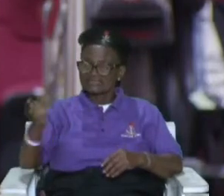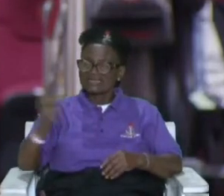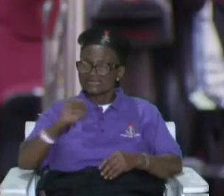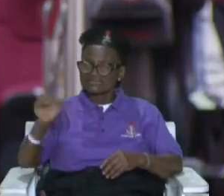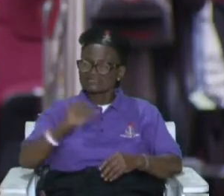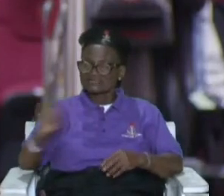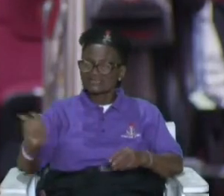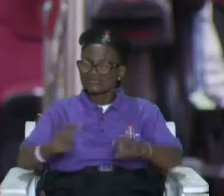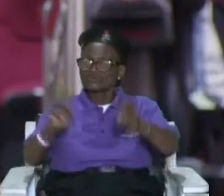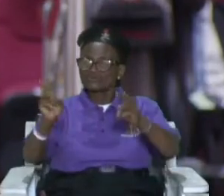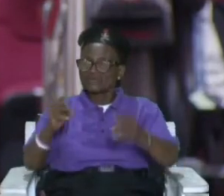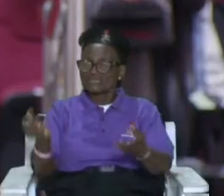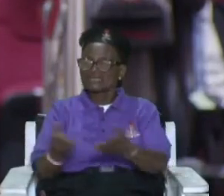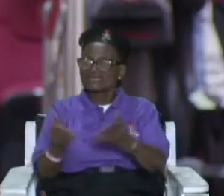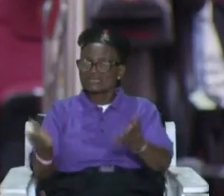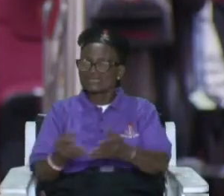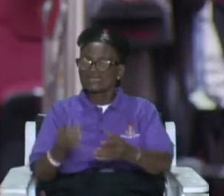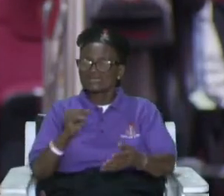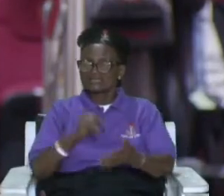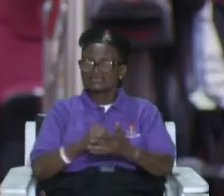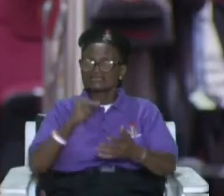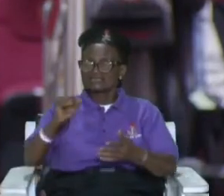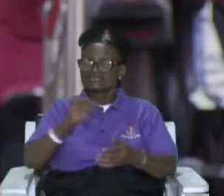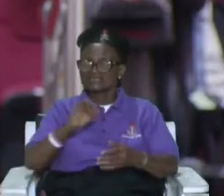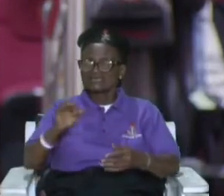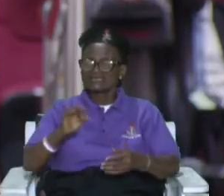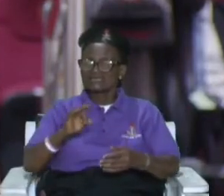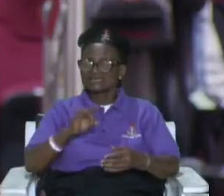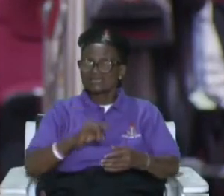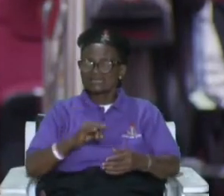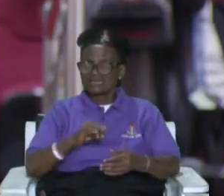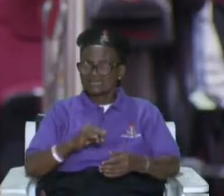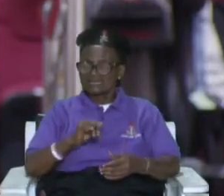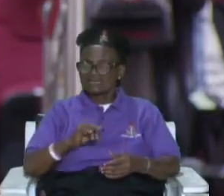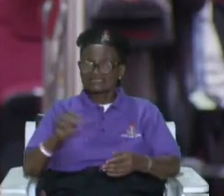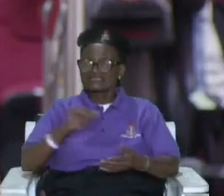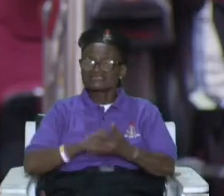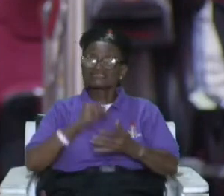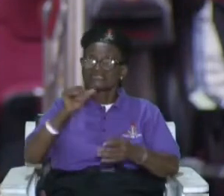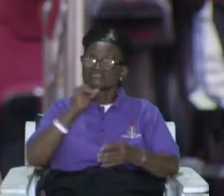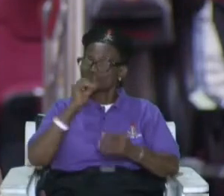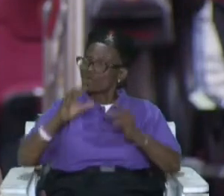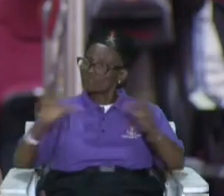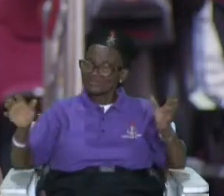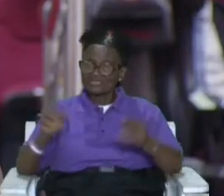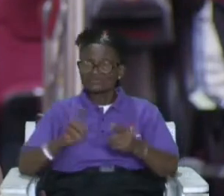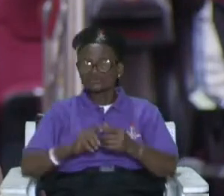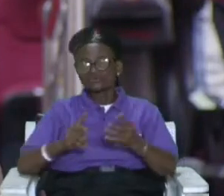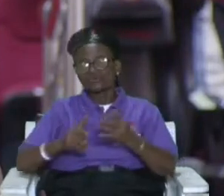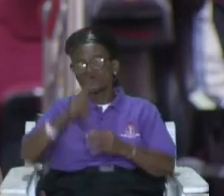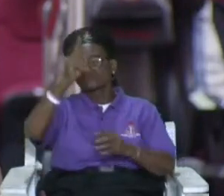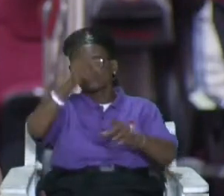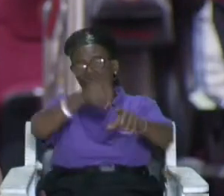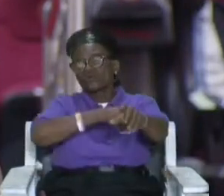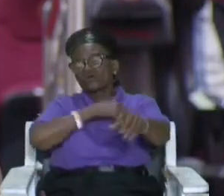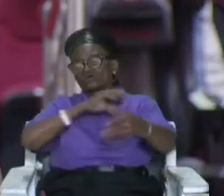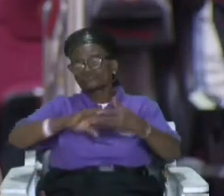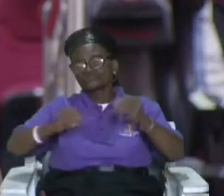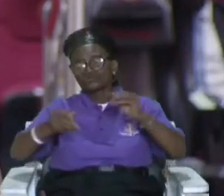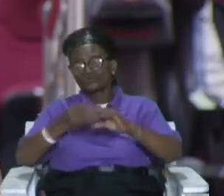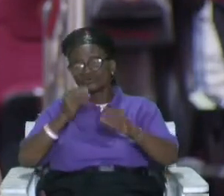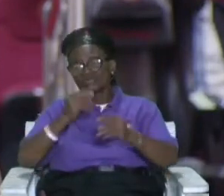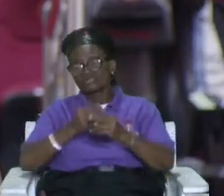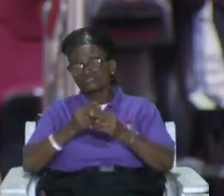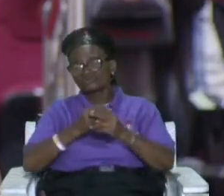It's a federal road, though it is small." To cut a long story short, I raised